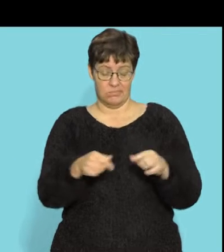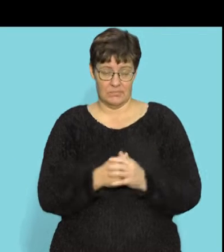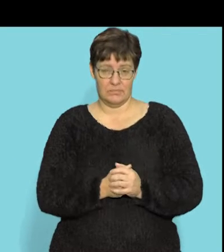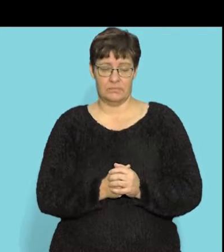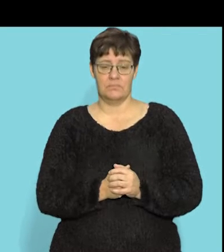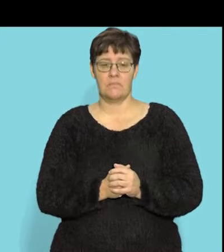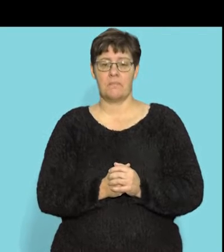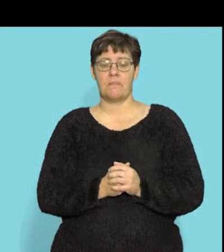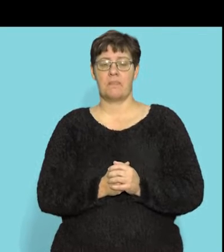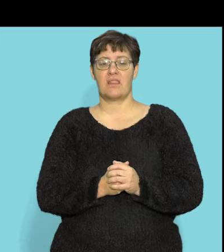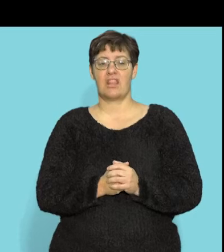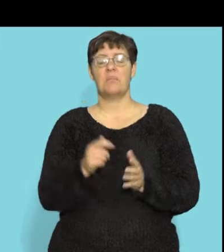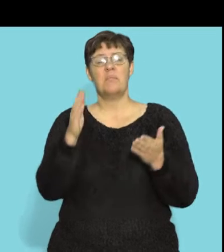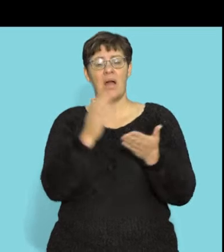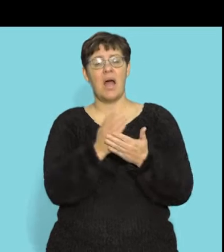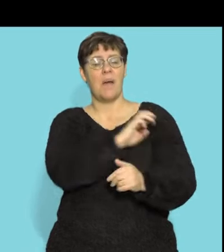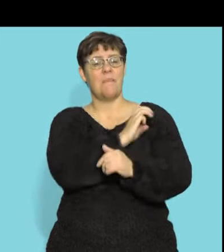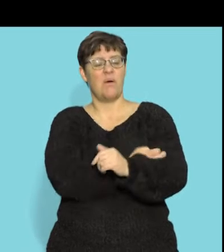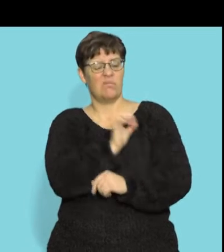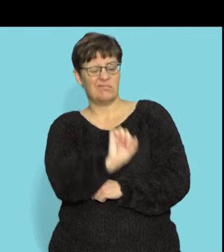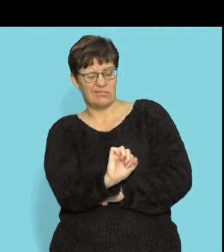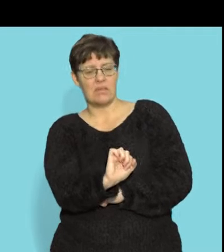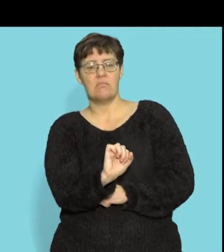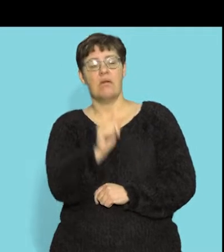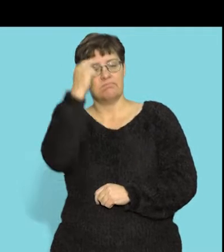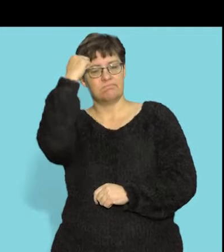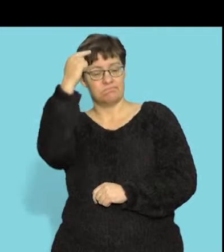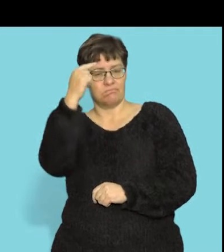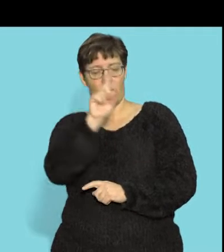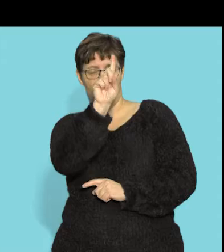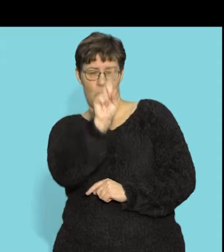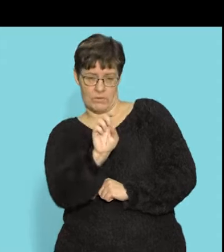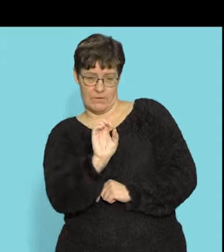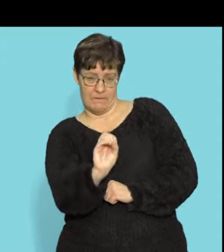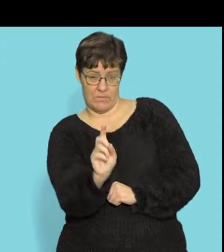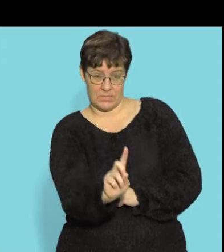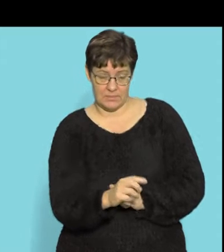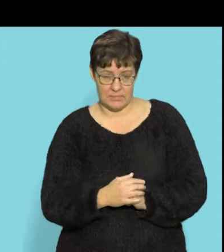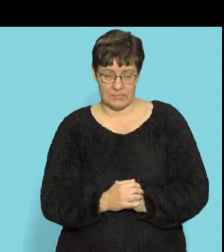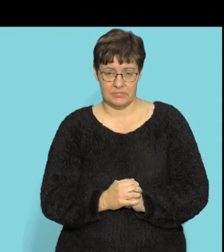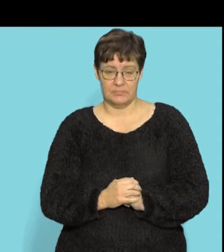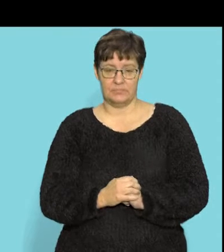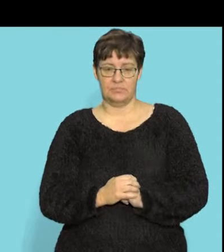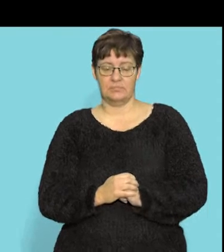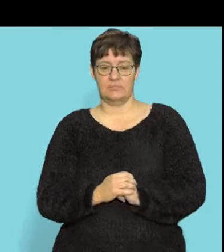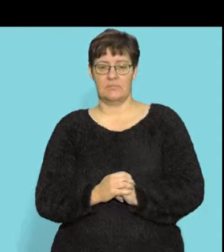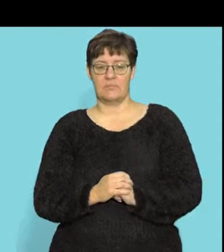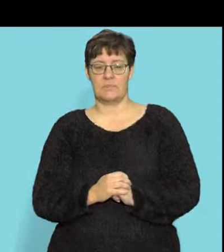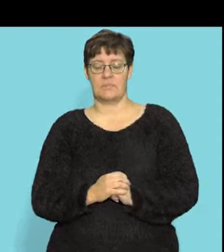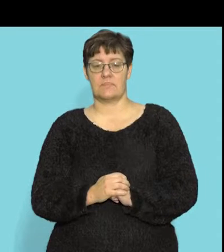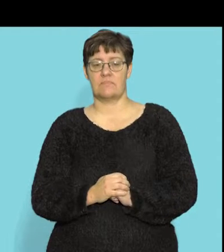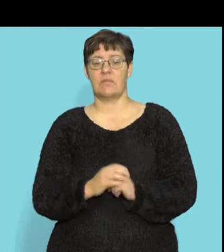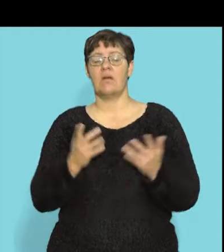the context of power, these are some of the the big thoughts or the big question that we want to